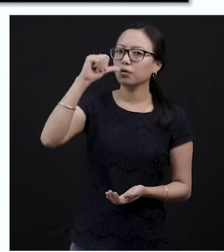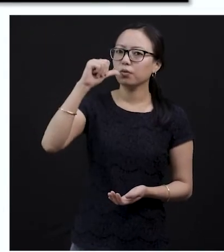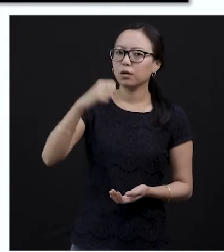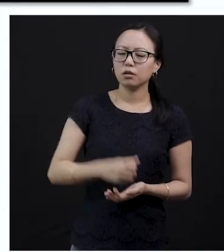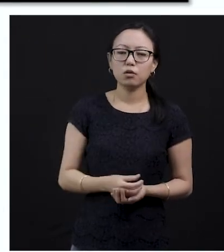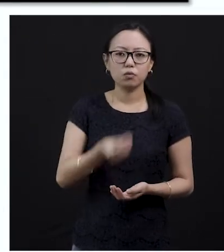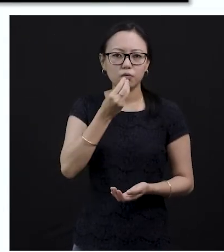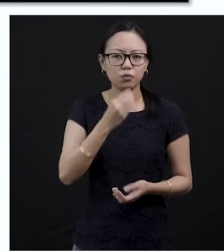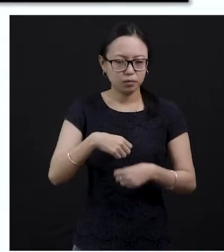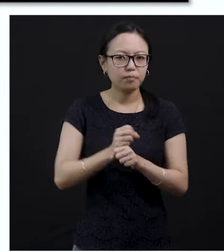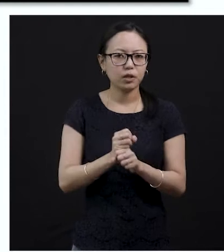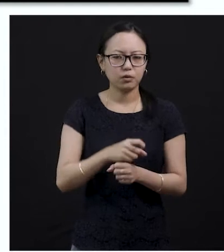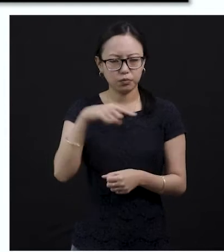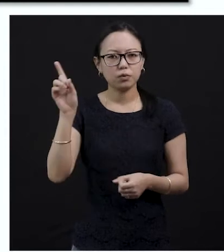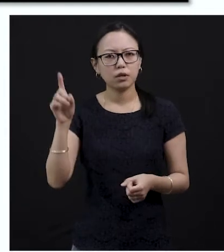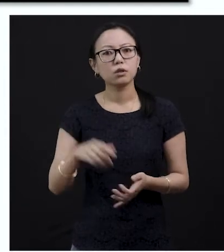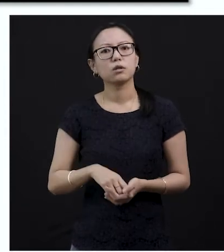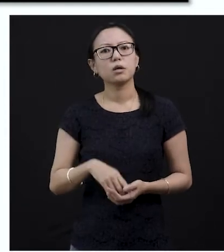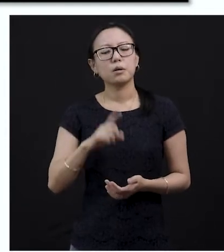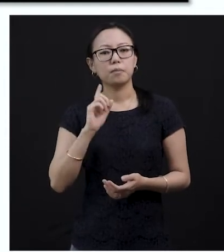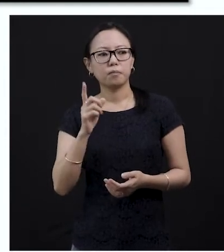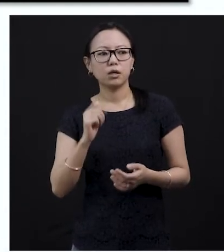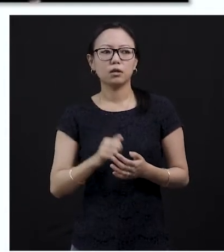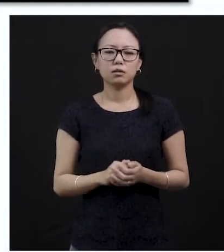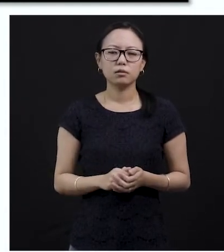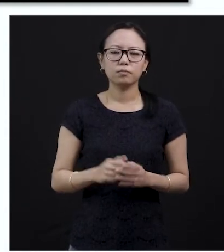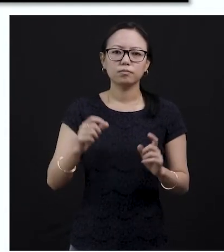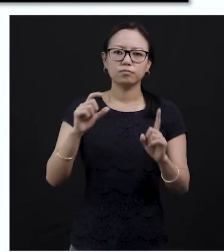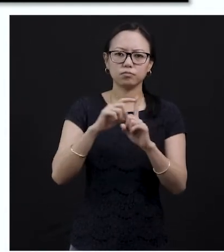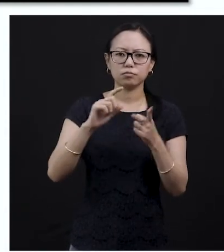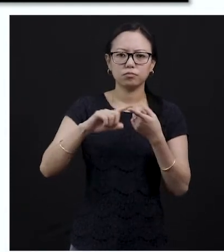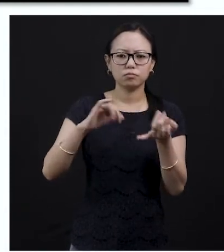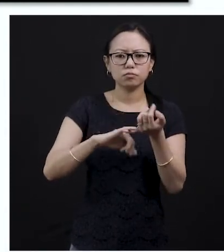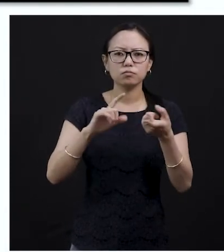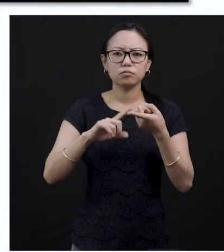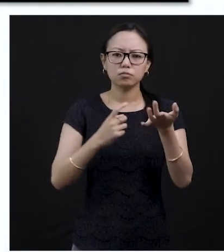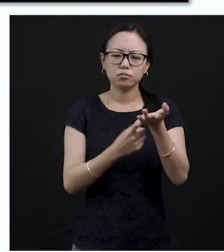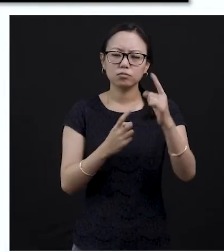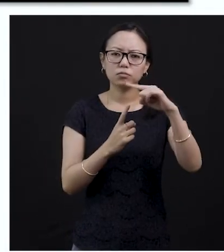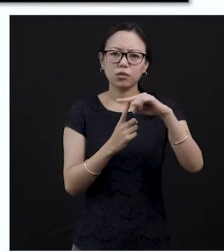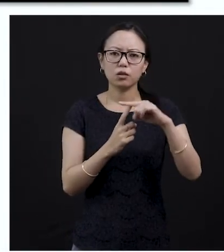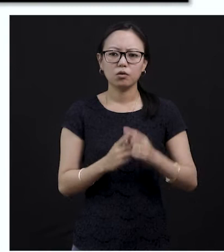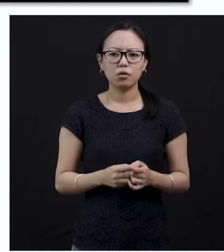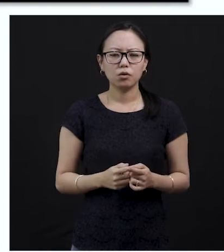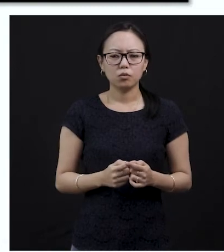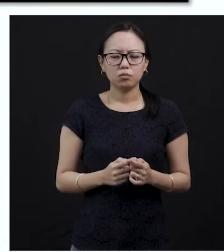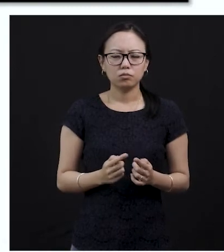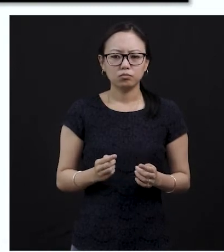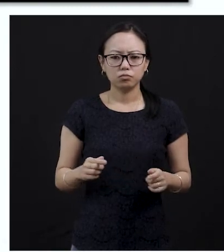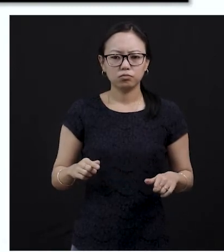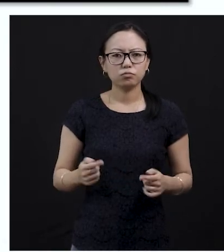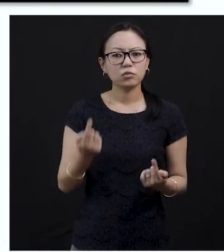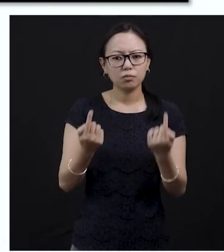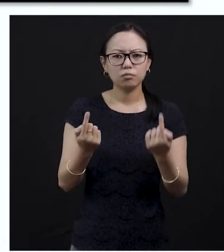have leaves, so it is carried out by the stems. See, the stems. The aerial